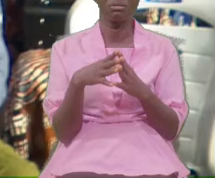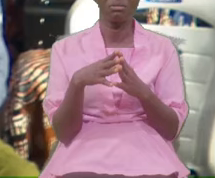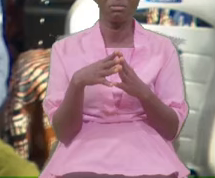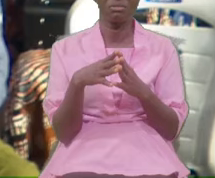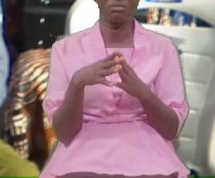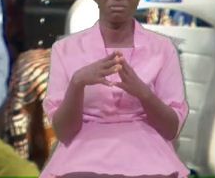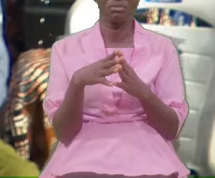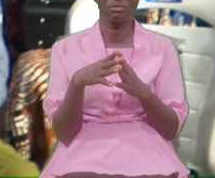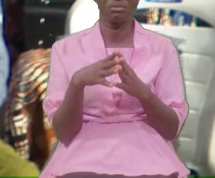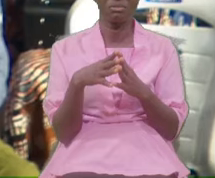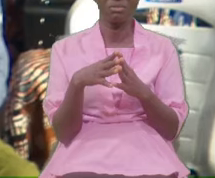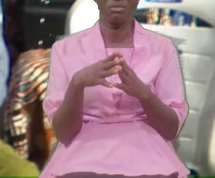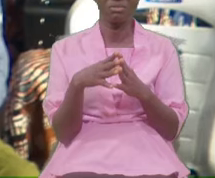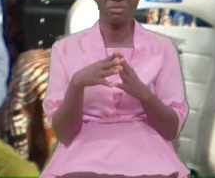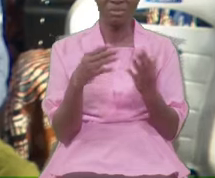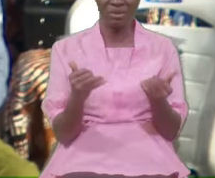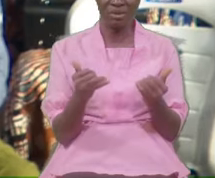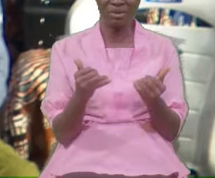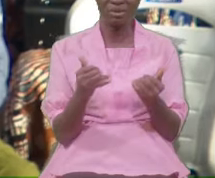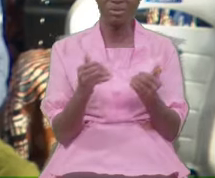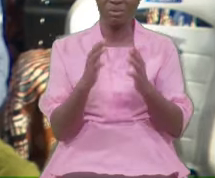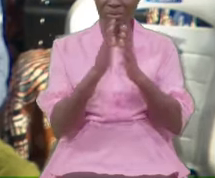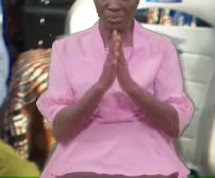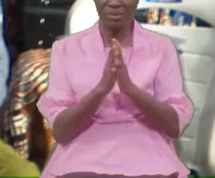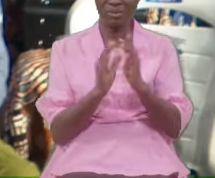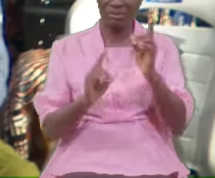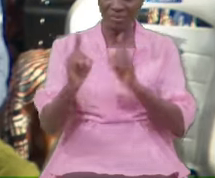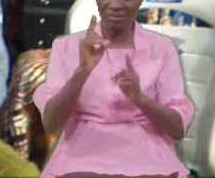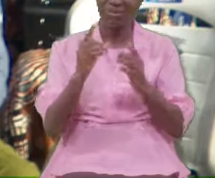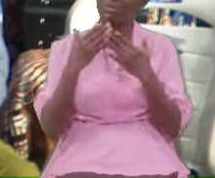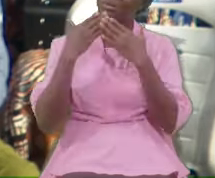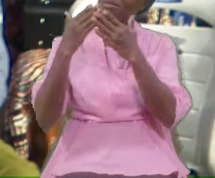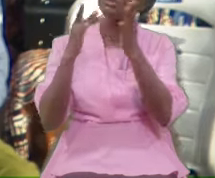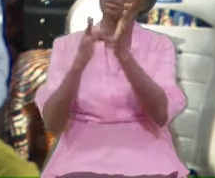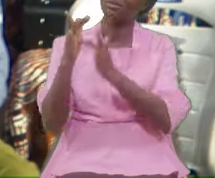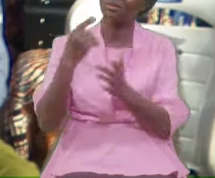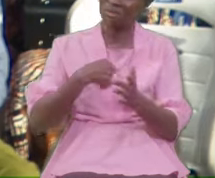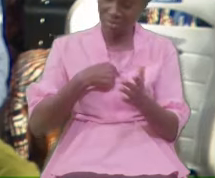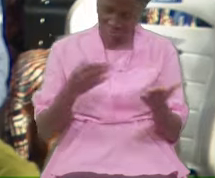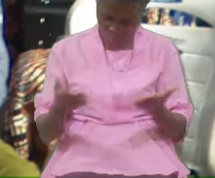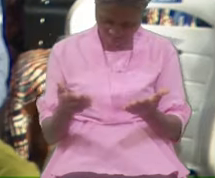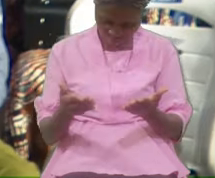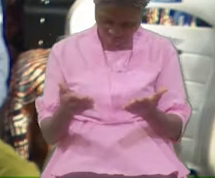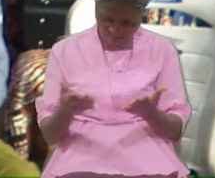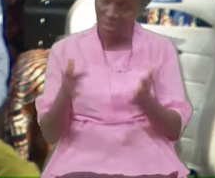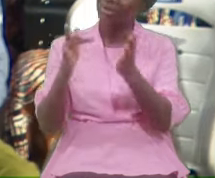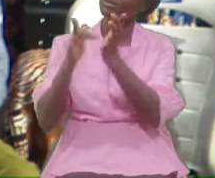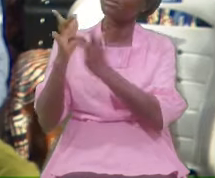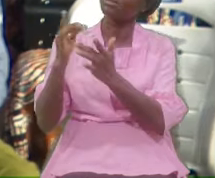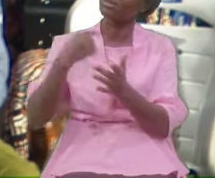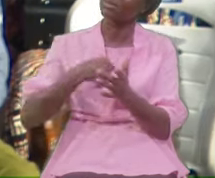gusto Jesus here tind ka kung Jesus I need your